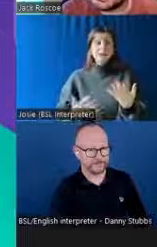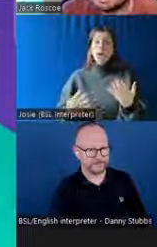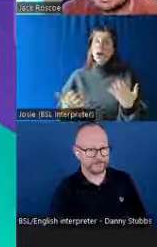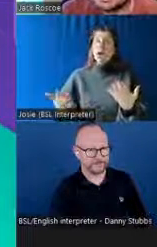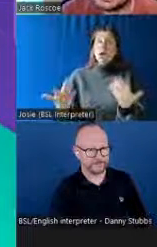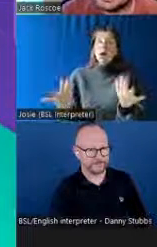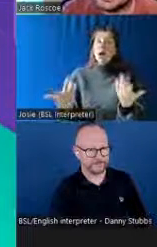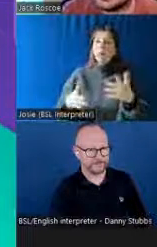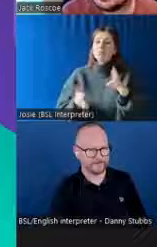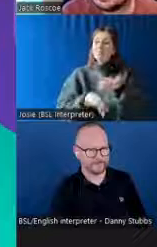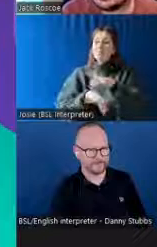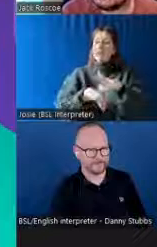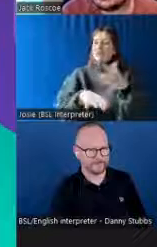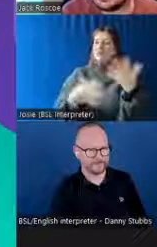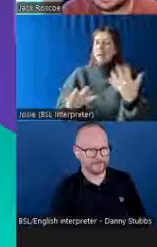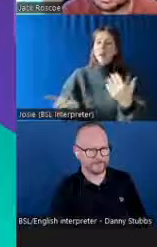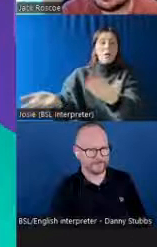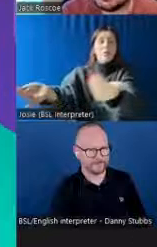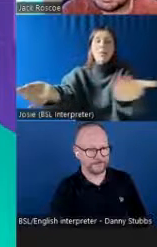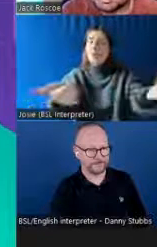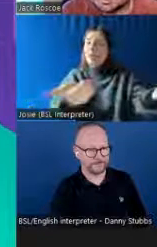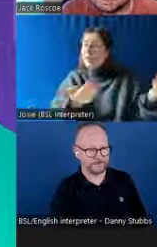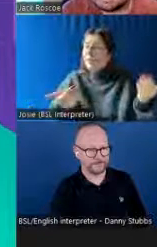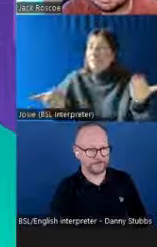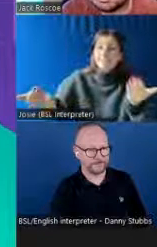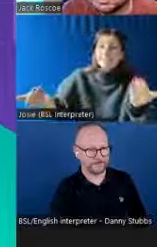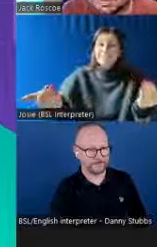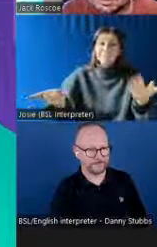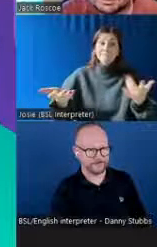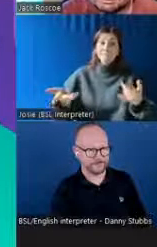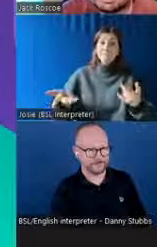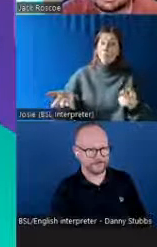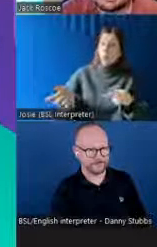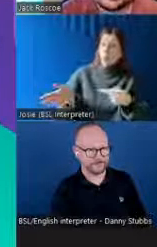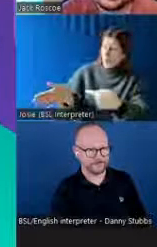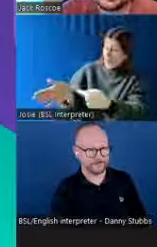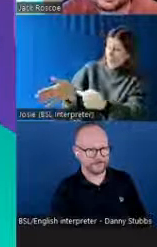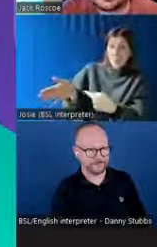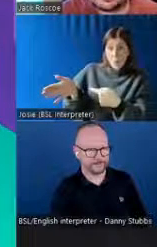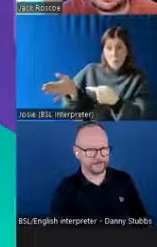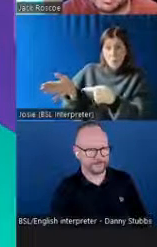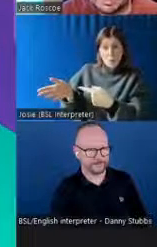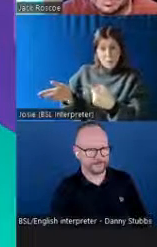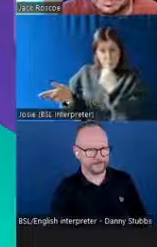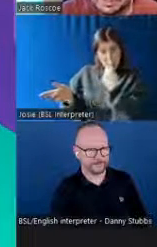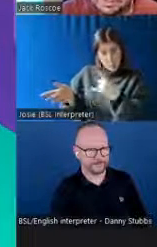survey into that process and have those staff and volunteers point people to a link?